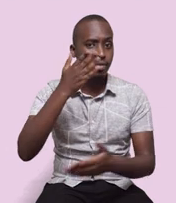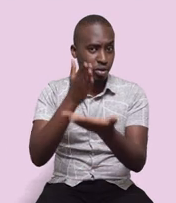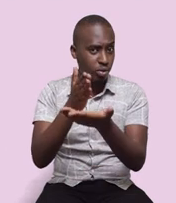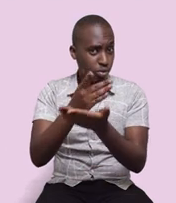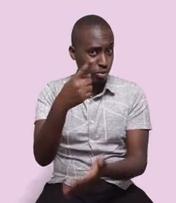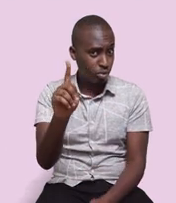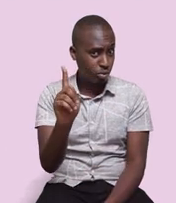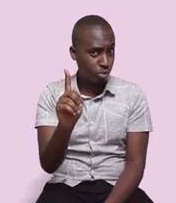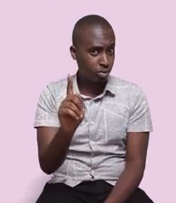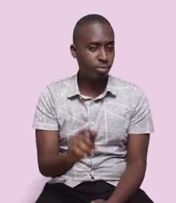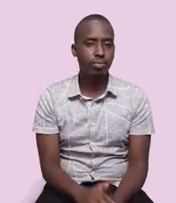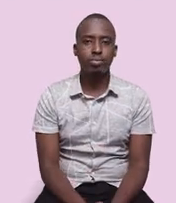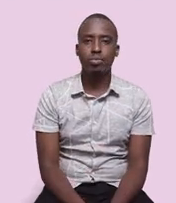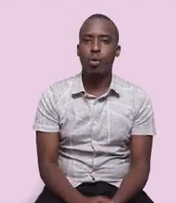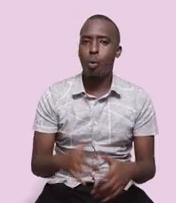correct?